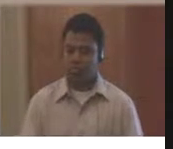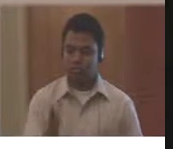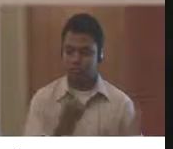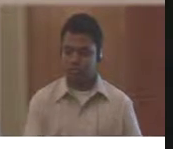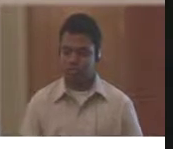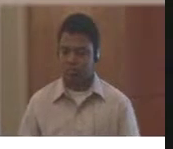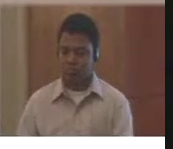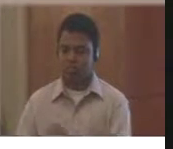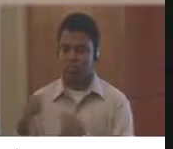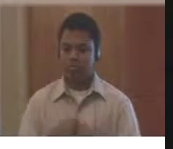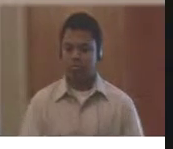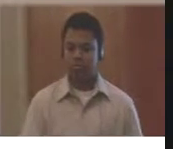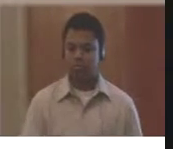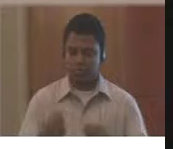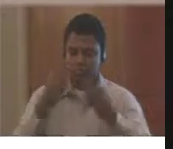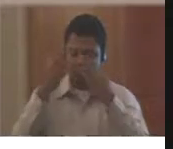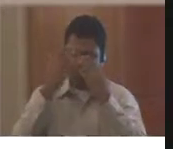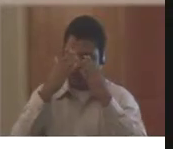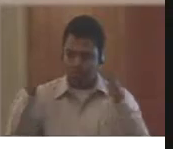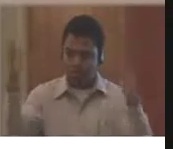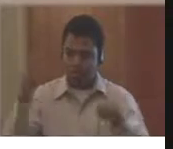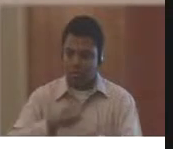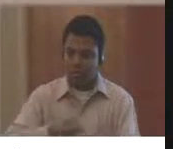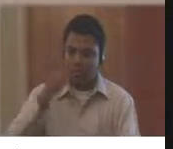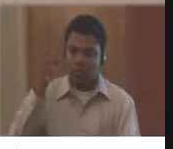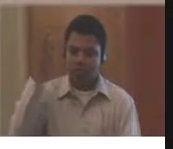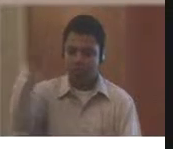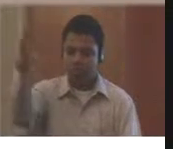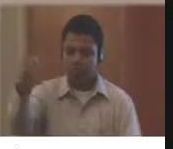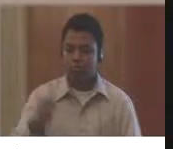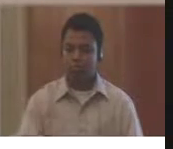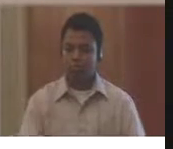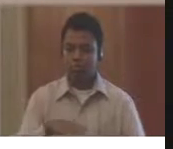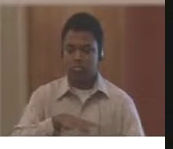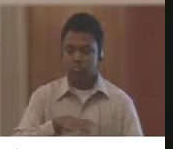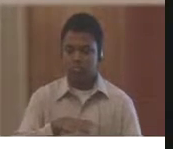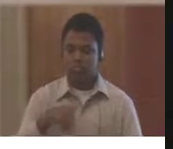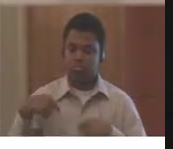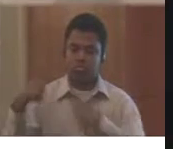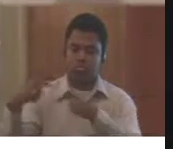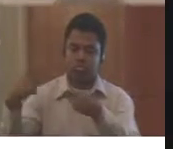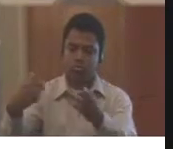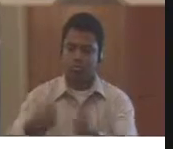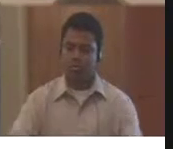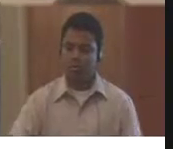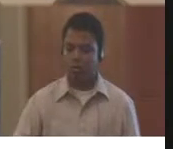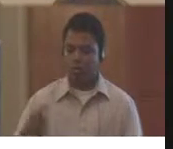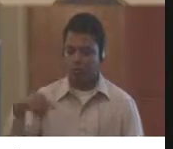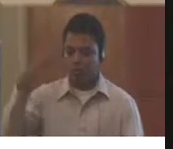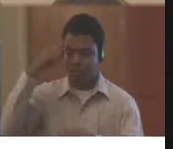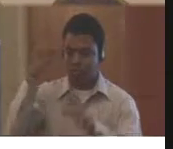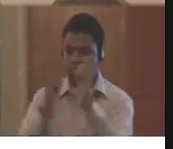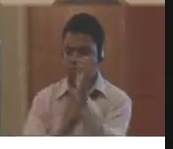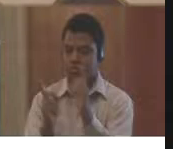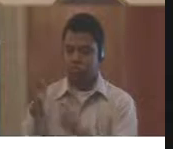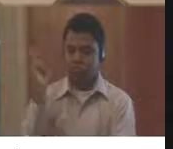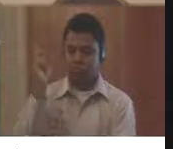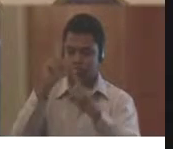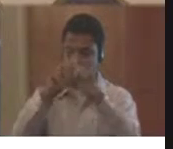regulatory frameworks surrounding the mandate and daily responsibilities of all levels of